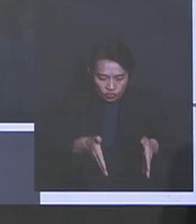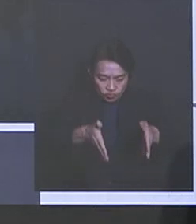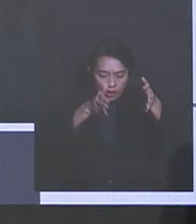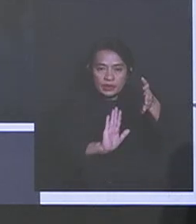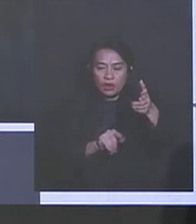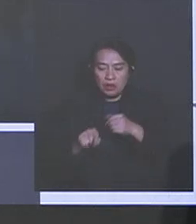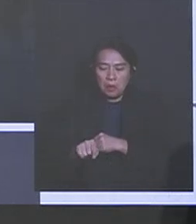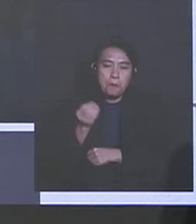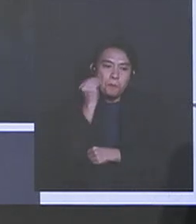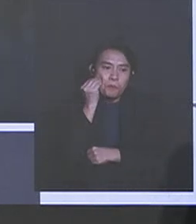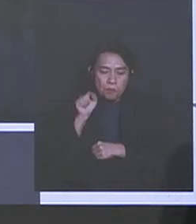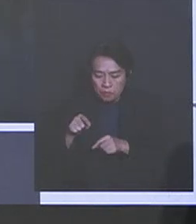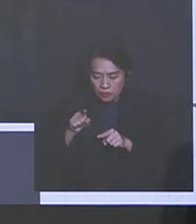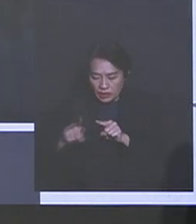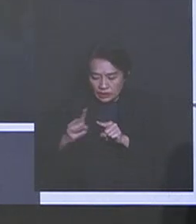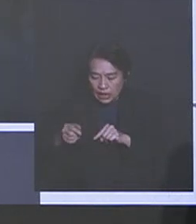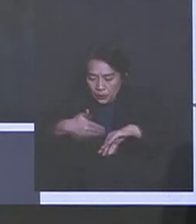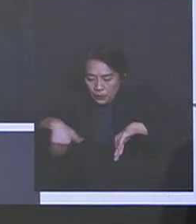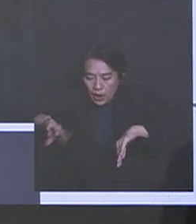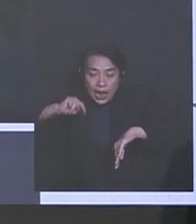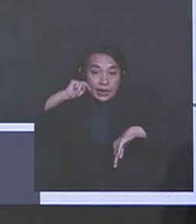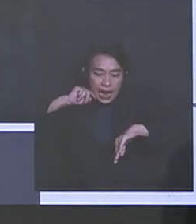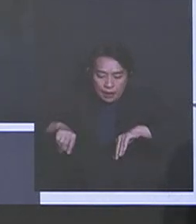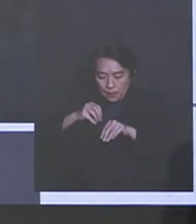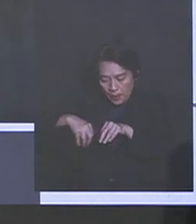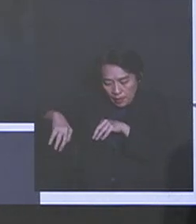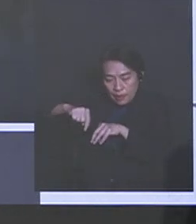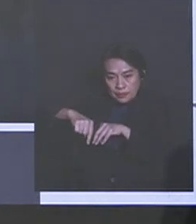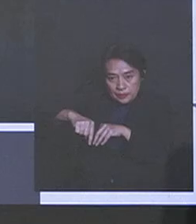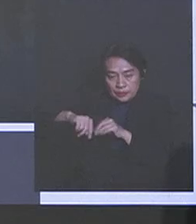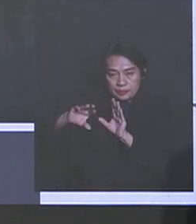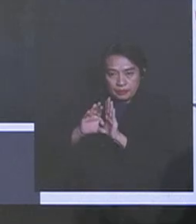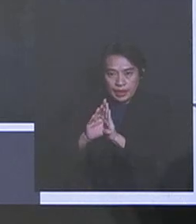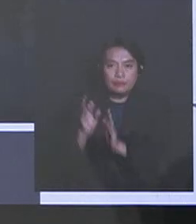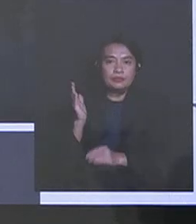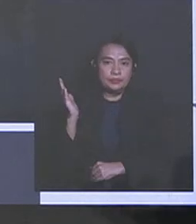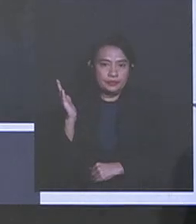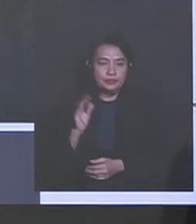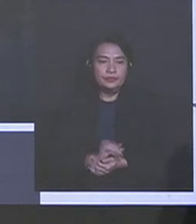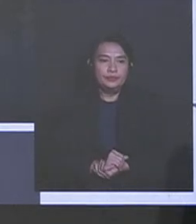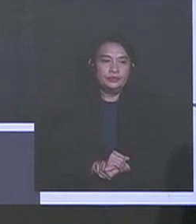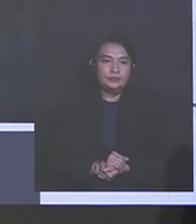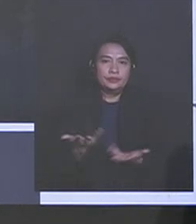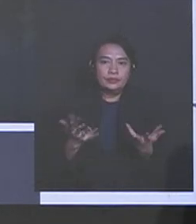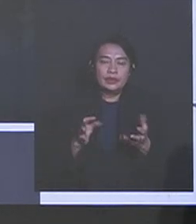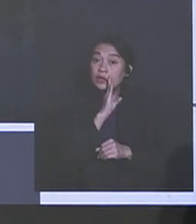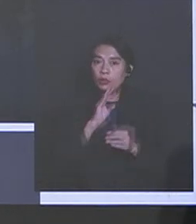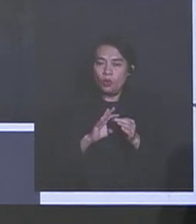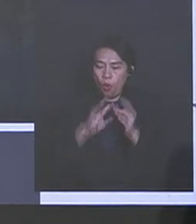were really at the front lines of climate change. When we had Hurricane Sandy, it was these neighborhoods that